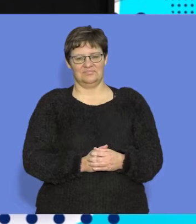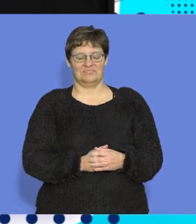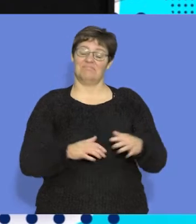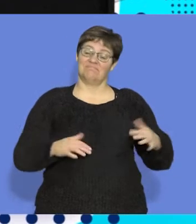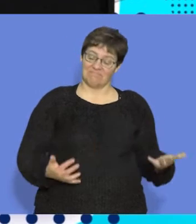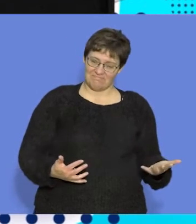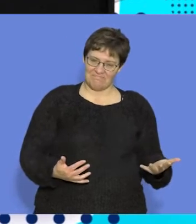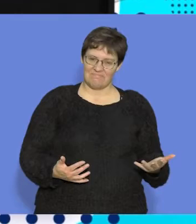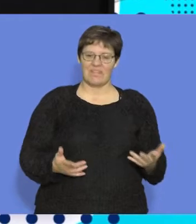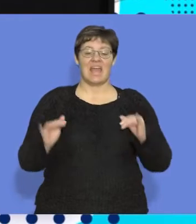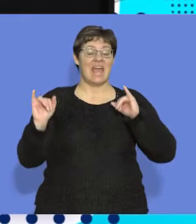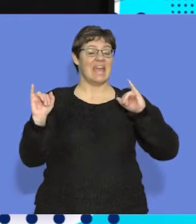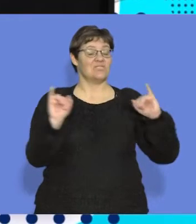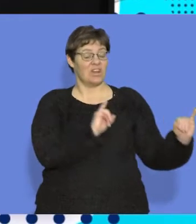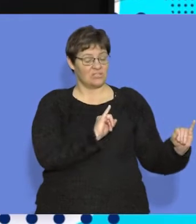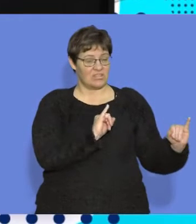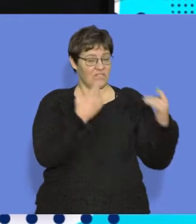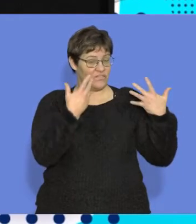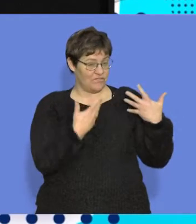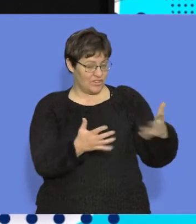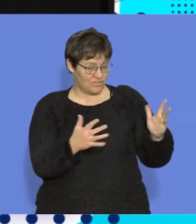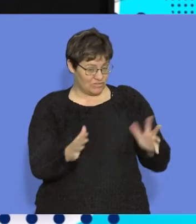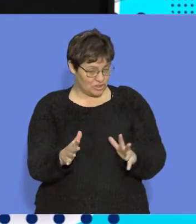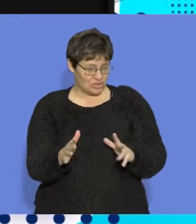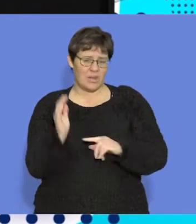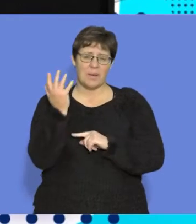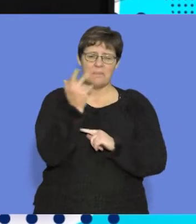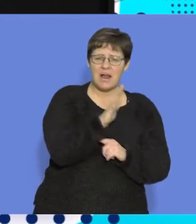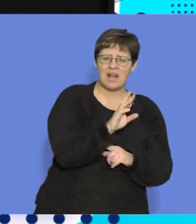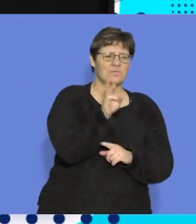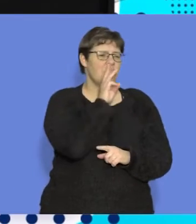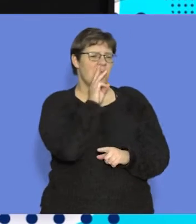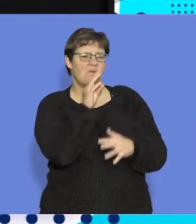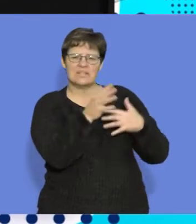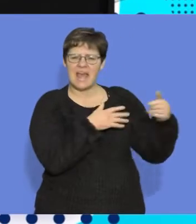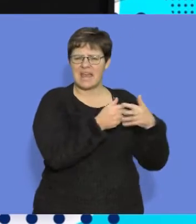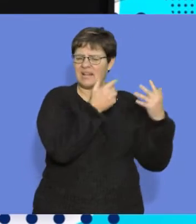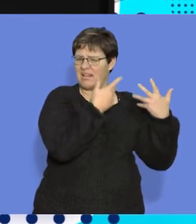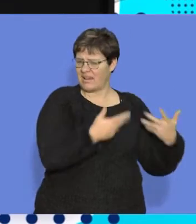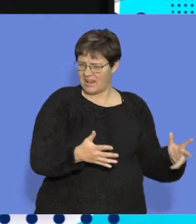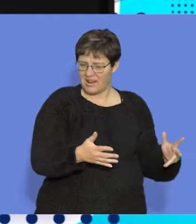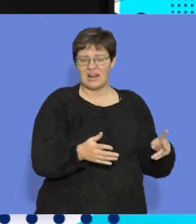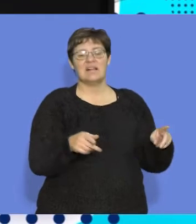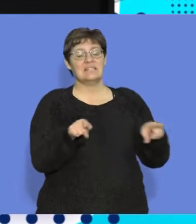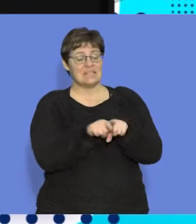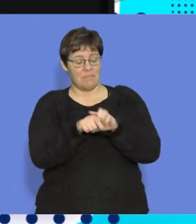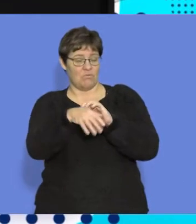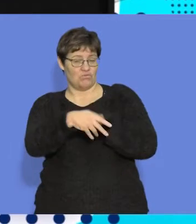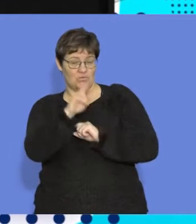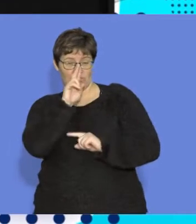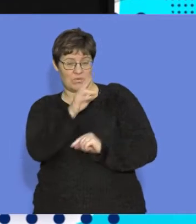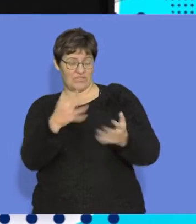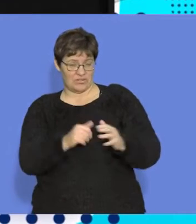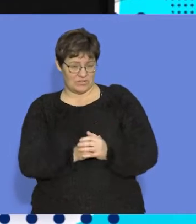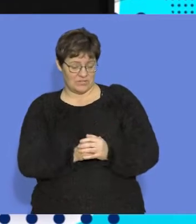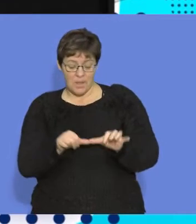Well, we've done an introduction to looking at how plants deal with water, and we've started looking at the root. But